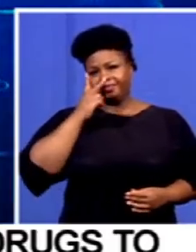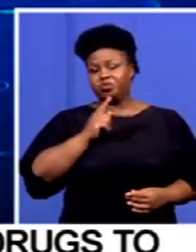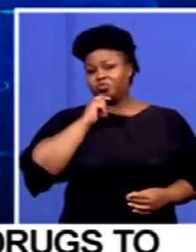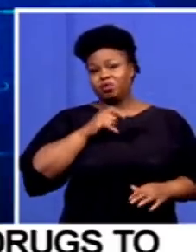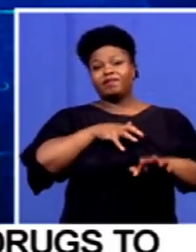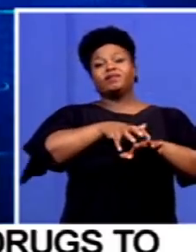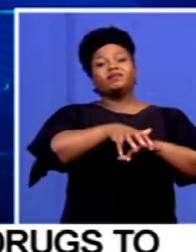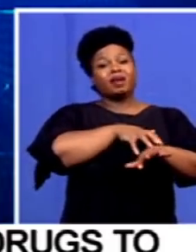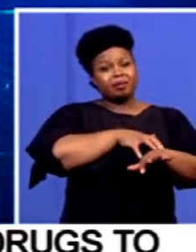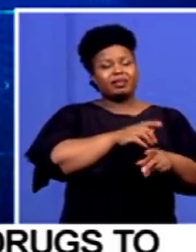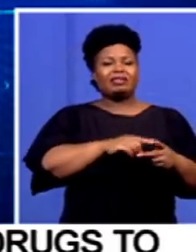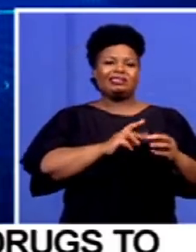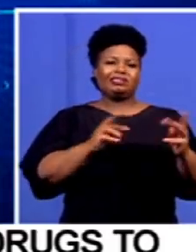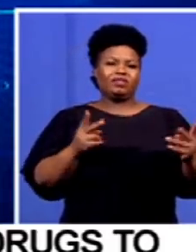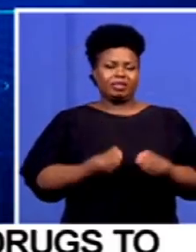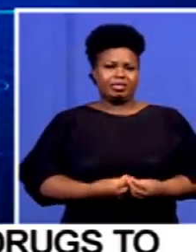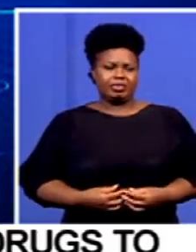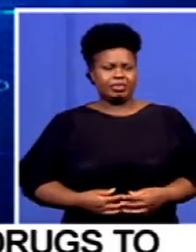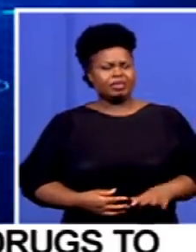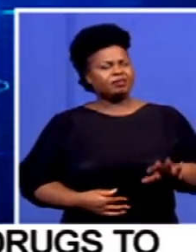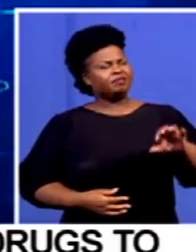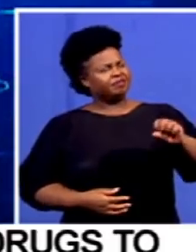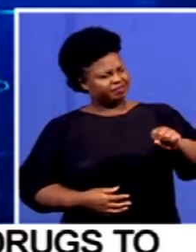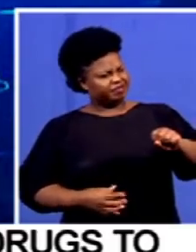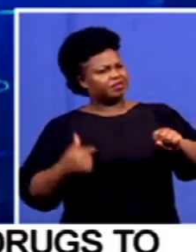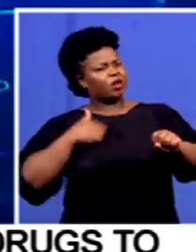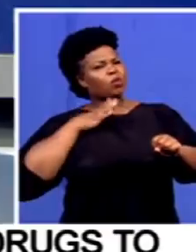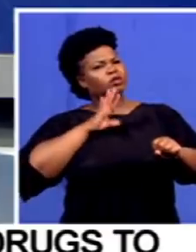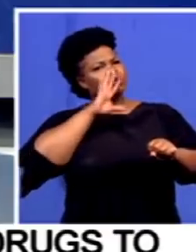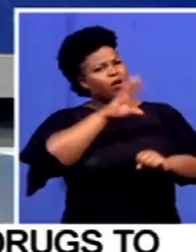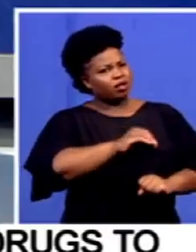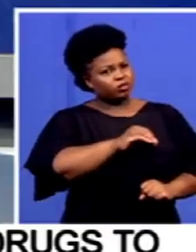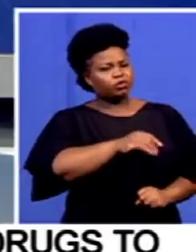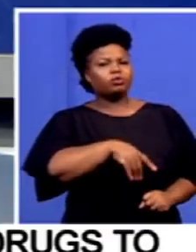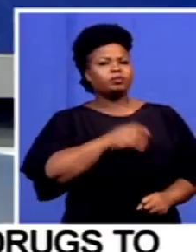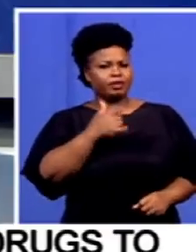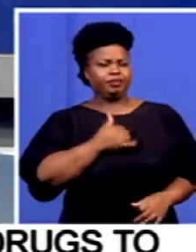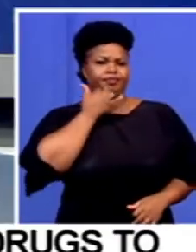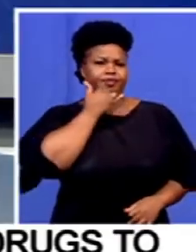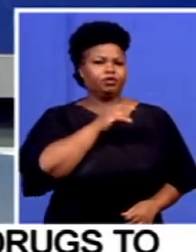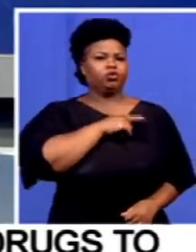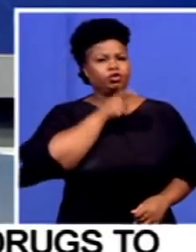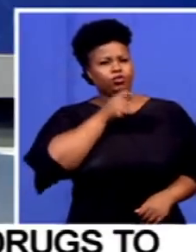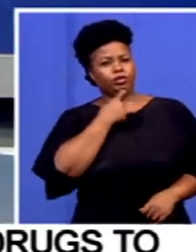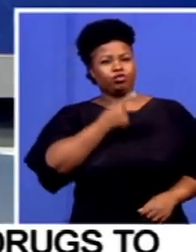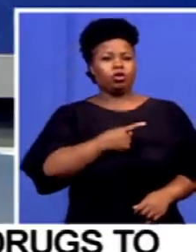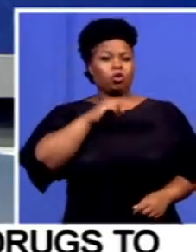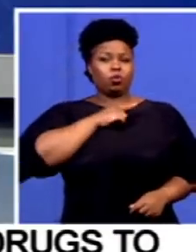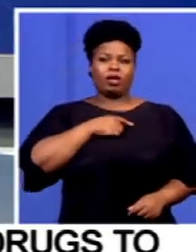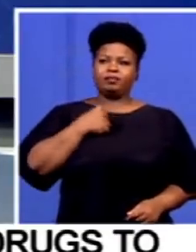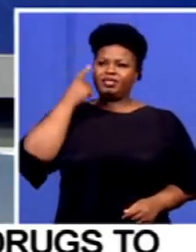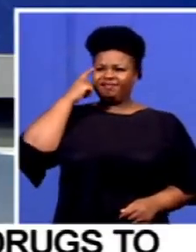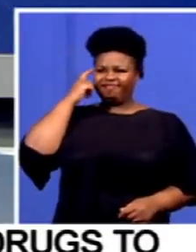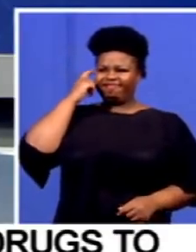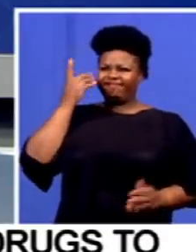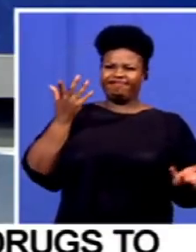farming and so forth. So Vish, this is what I was going to ask you, and I'm glad you spoke about that, because one is rather curious that